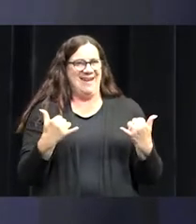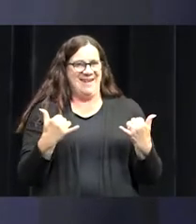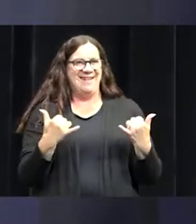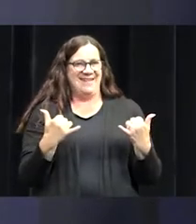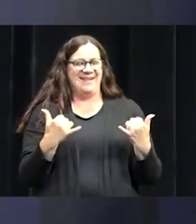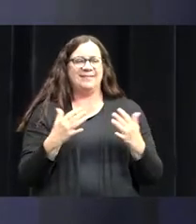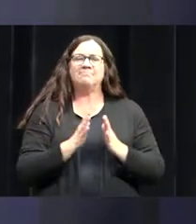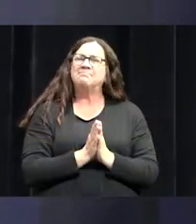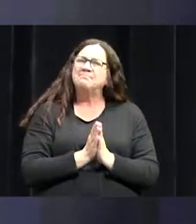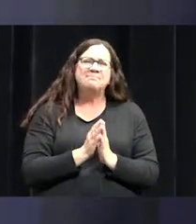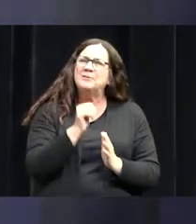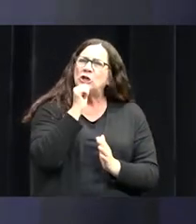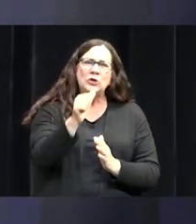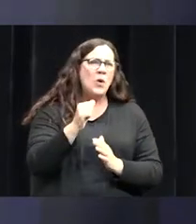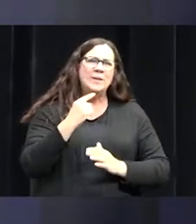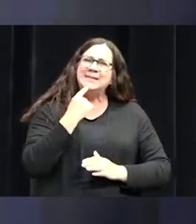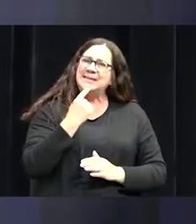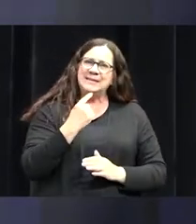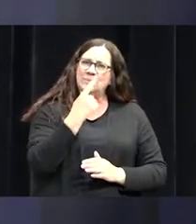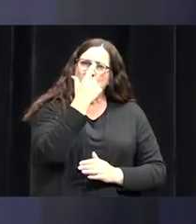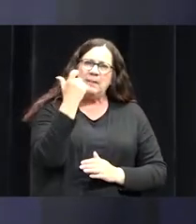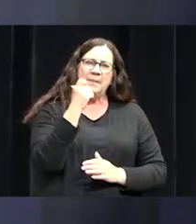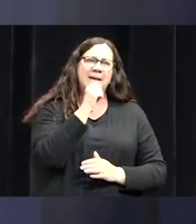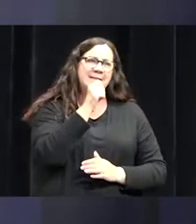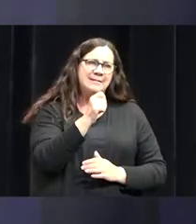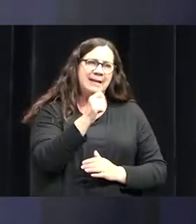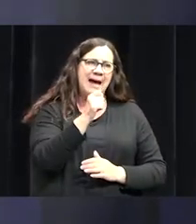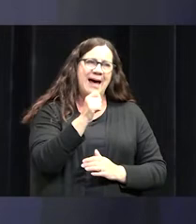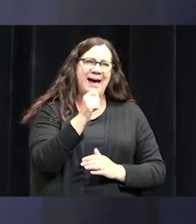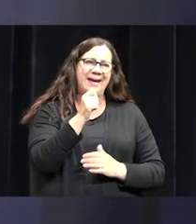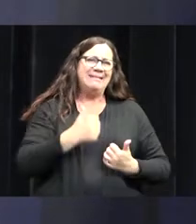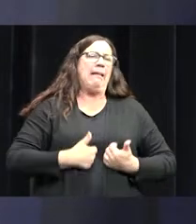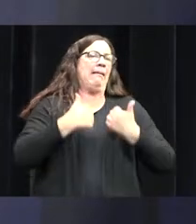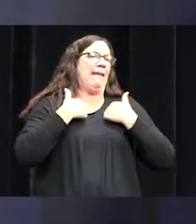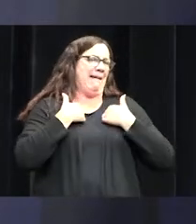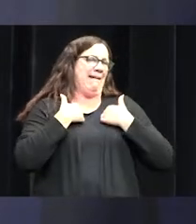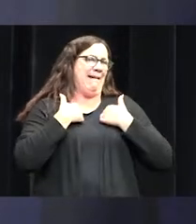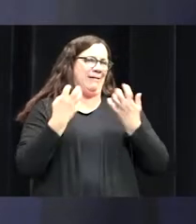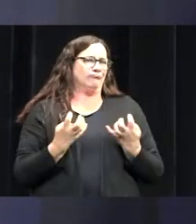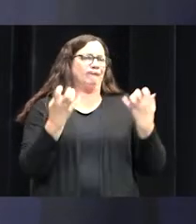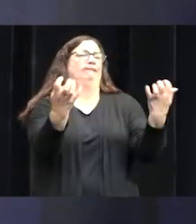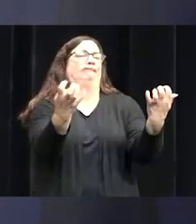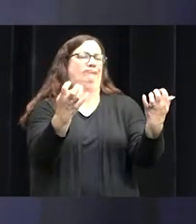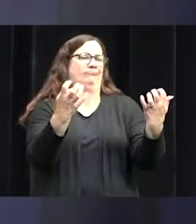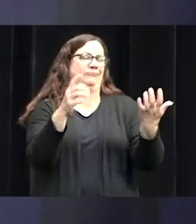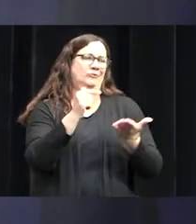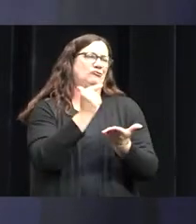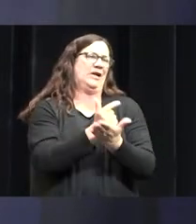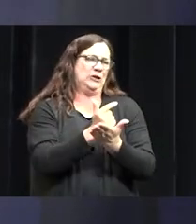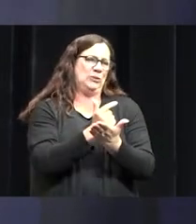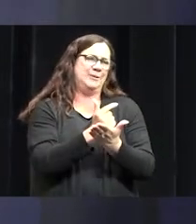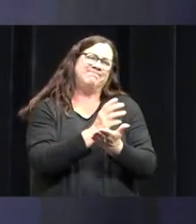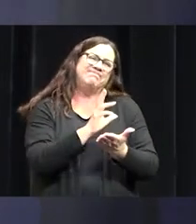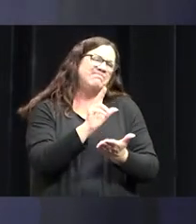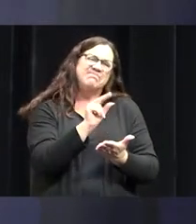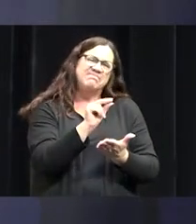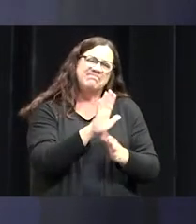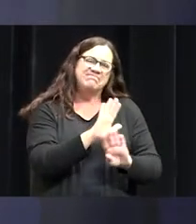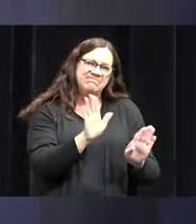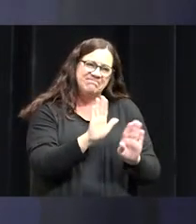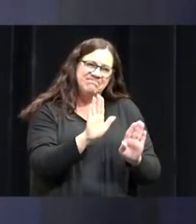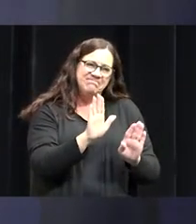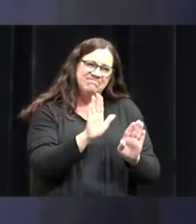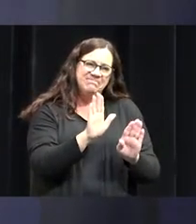not be disappointed because you are not having an in-person graduation rather consider